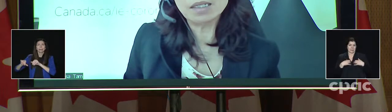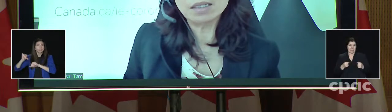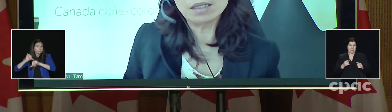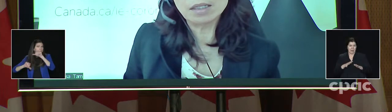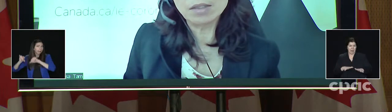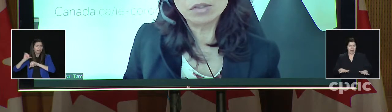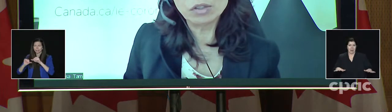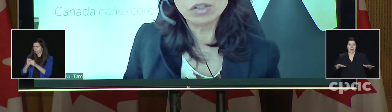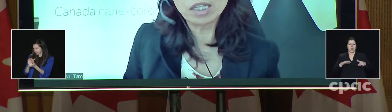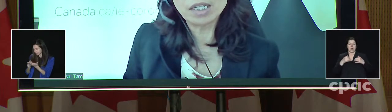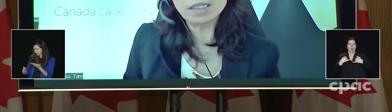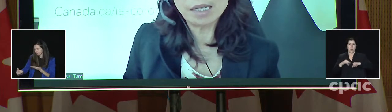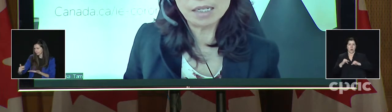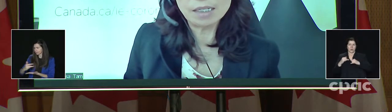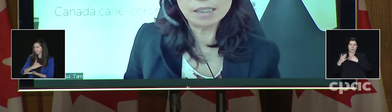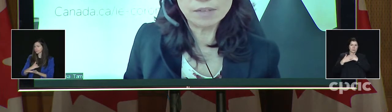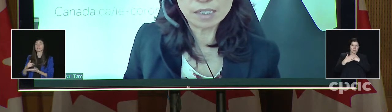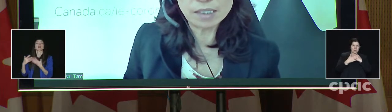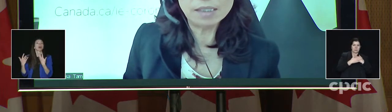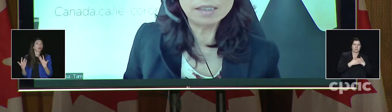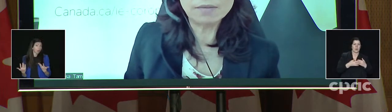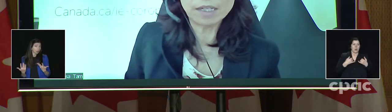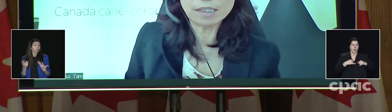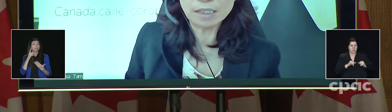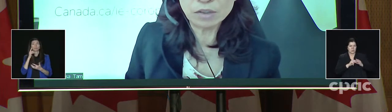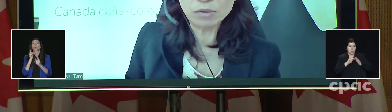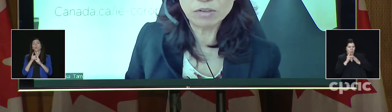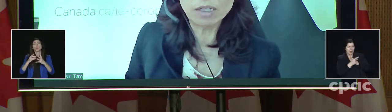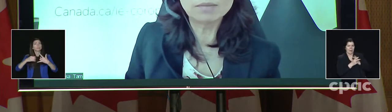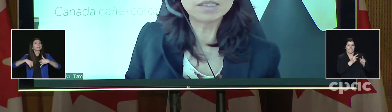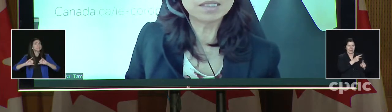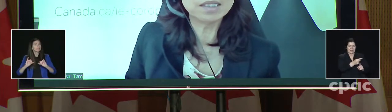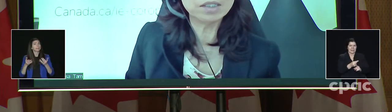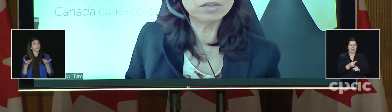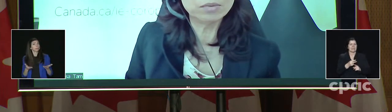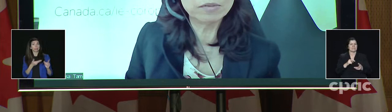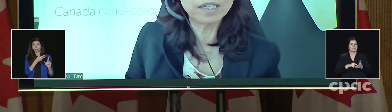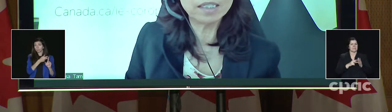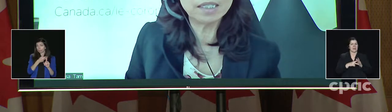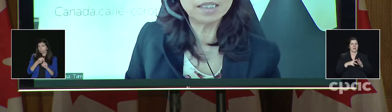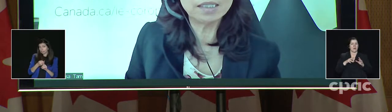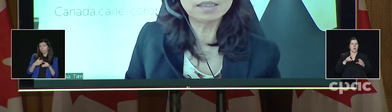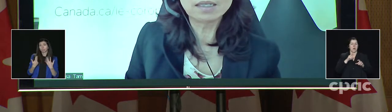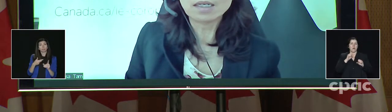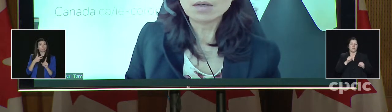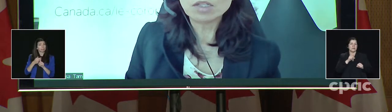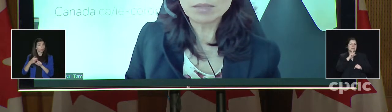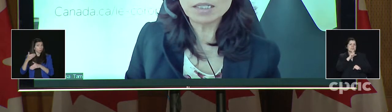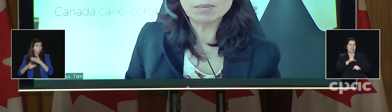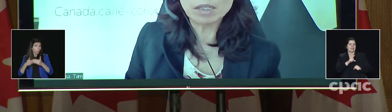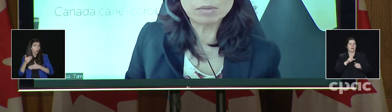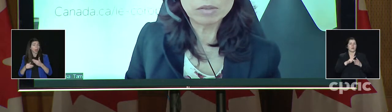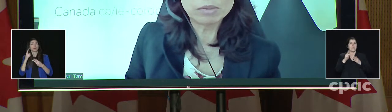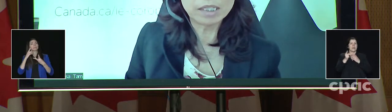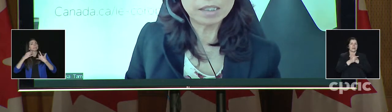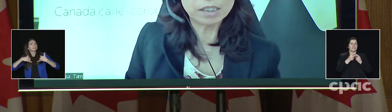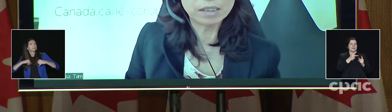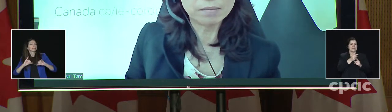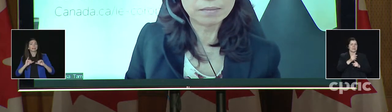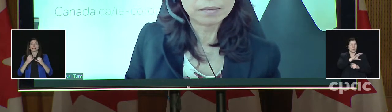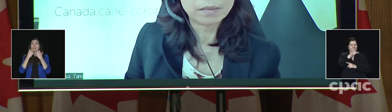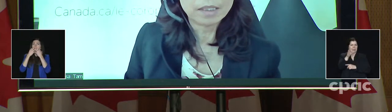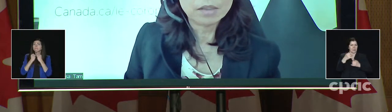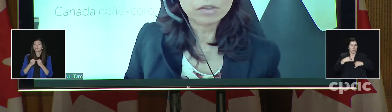better ensure that Canada's vaccines and vaccination programs continue to provide Canadians with the best possible